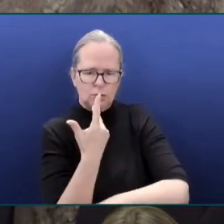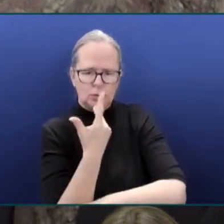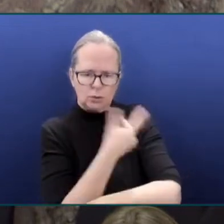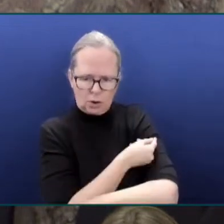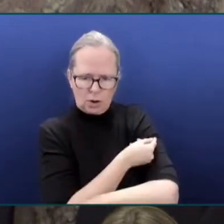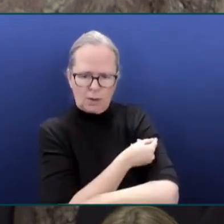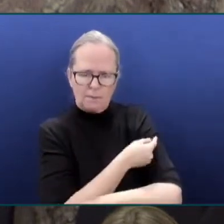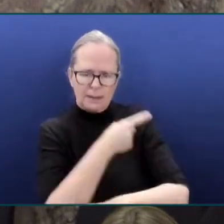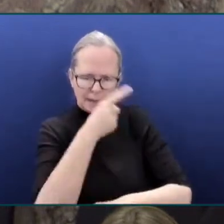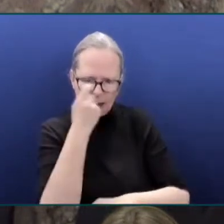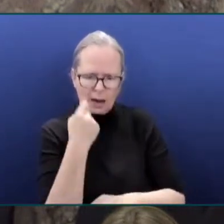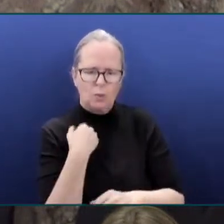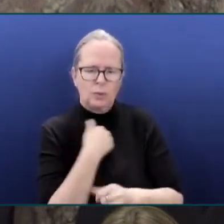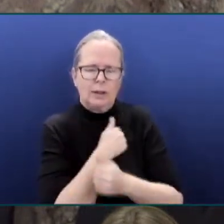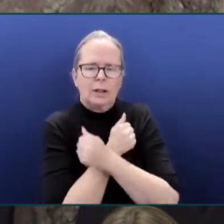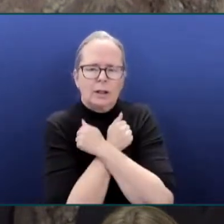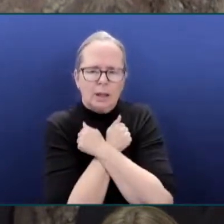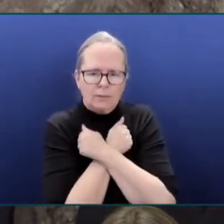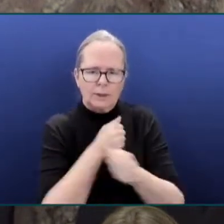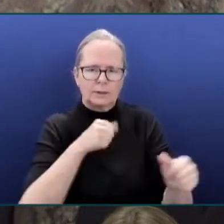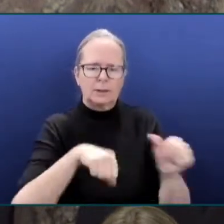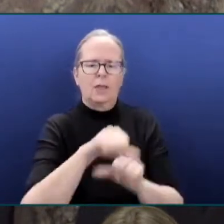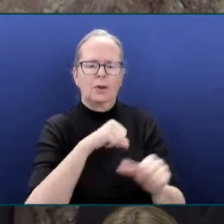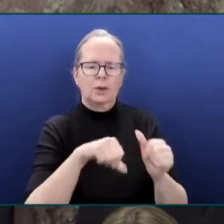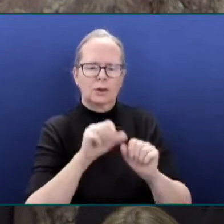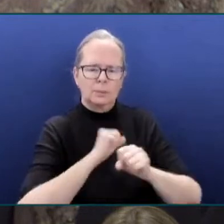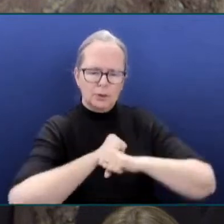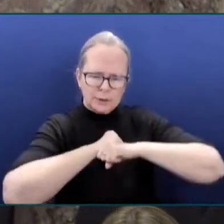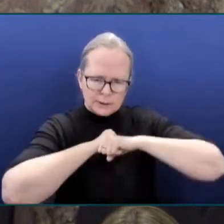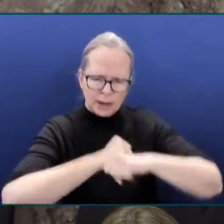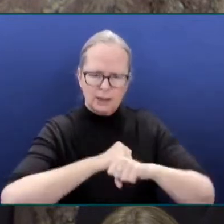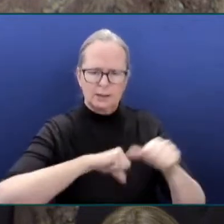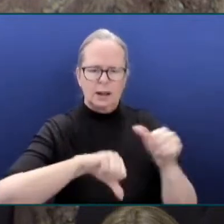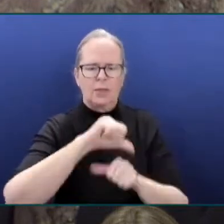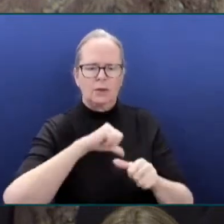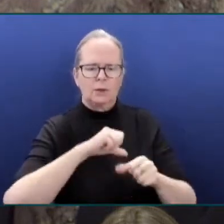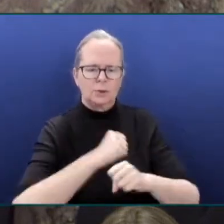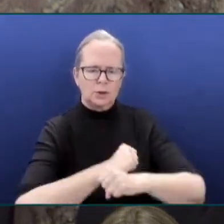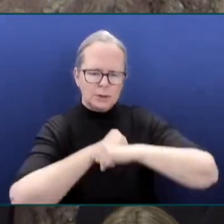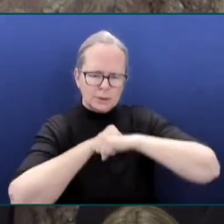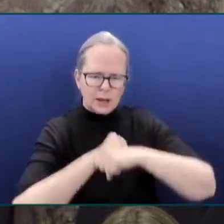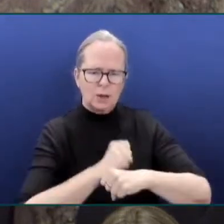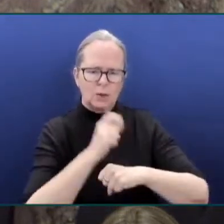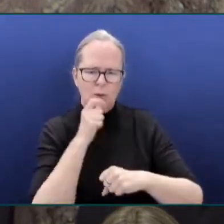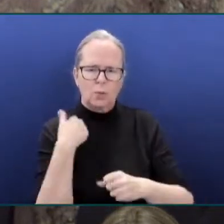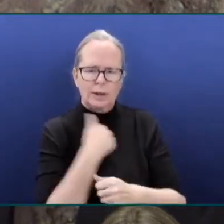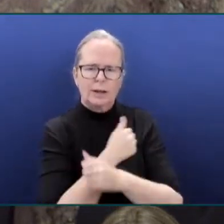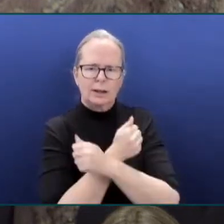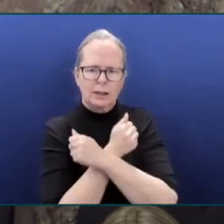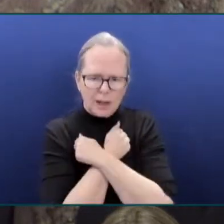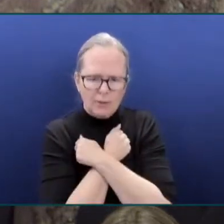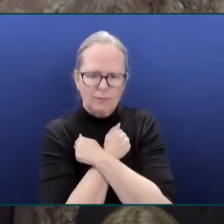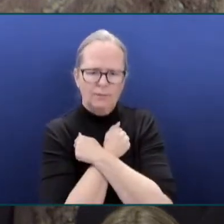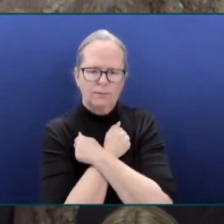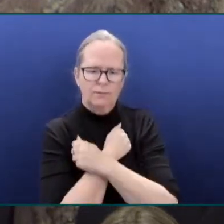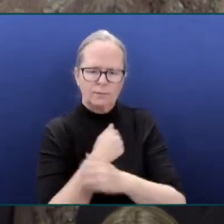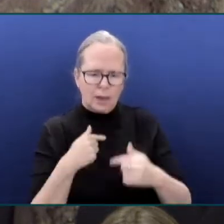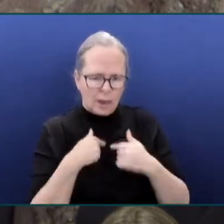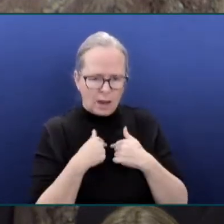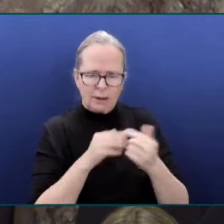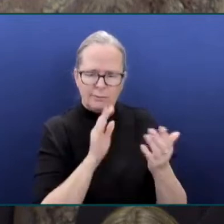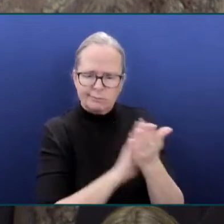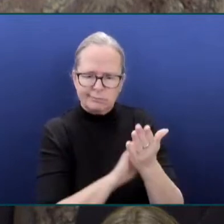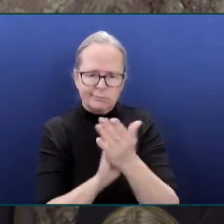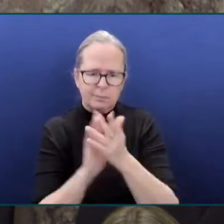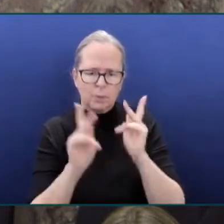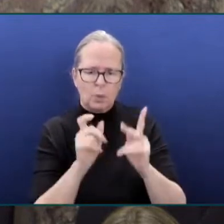ourselves and to protect our loved ones. I'm very proud of the vaccine campaign, and I encourage everyone who hasn't got their first shot to get their first shot, who hasn't got their second shot